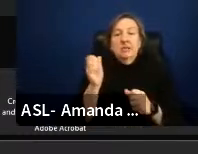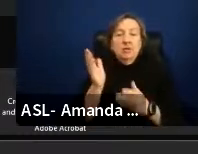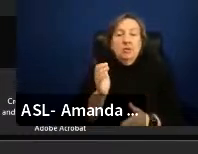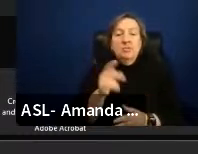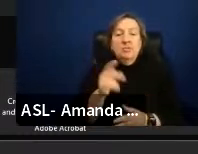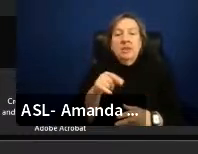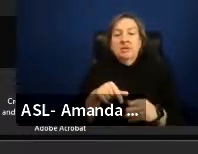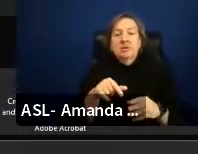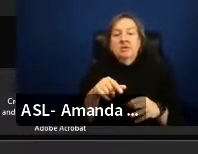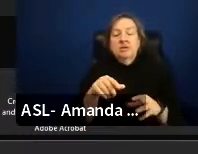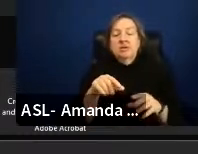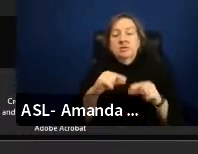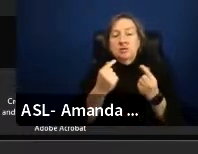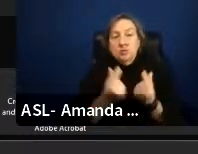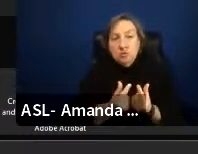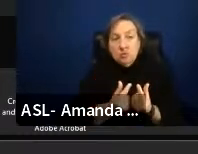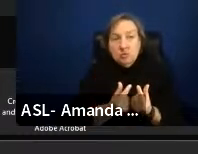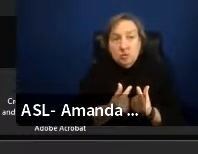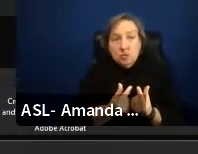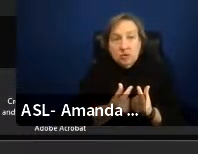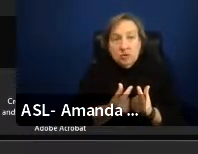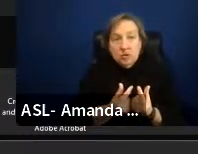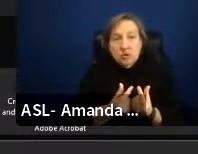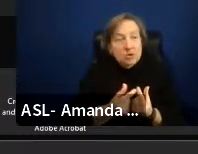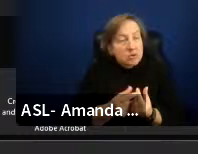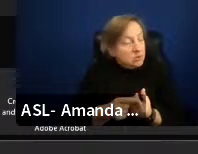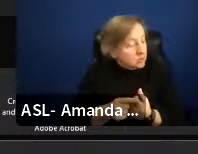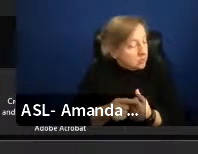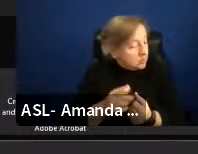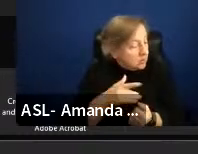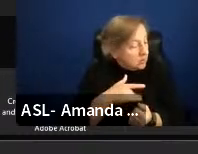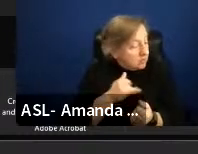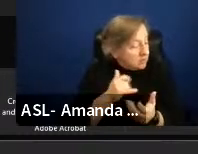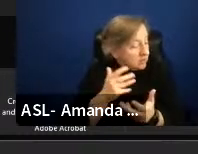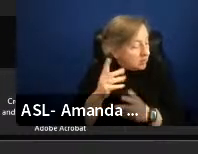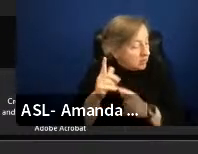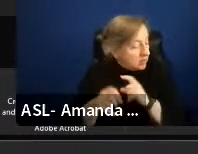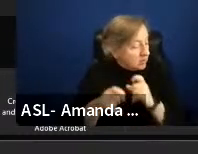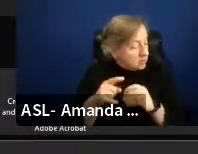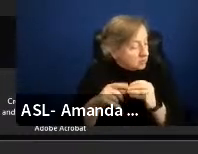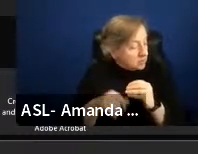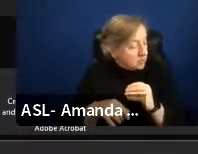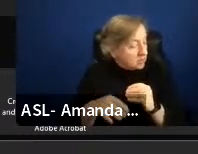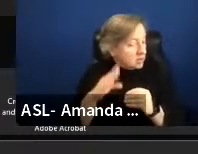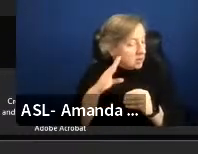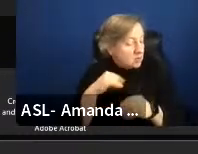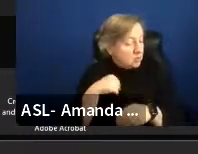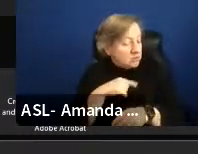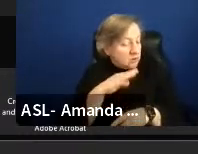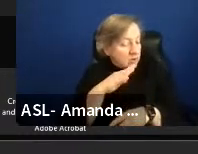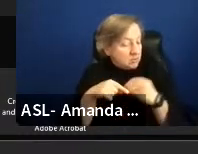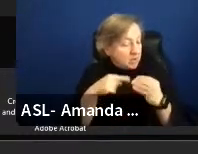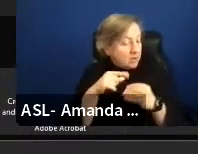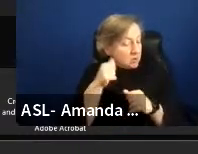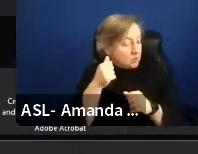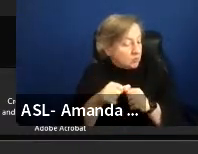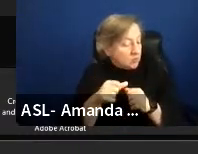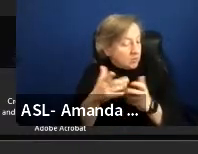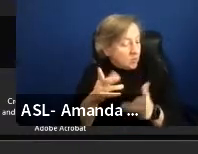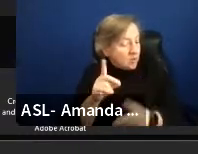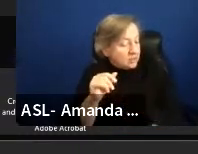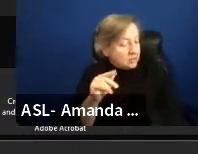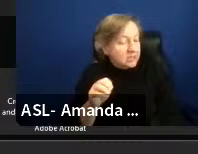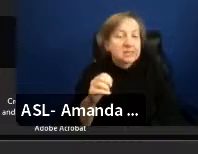advocate positions that we developed as well as the resource center? Because I feel like there's been a lot of questions around that. Yeah. I know we talked about it, I just couldn't remember the date. Yeah, no, I think